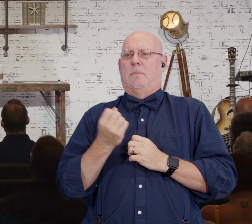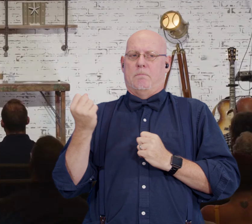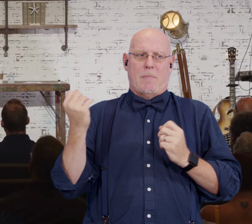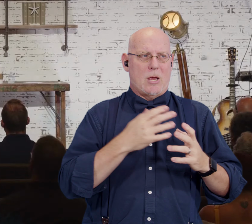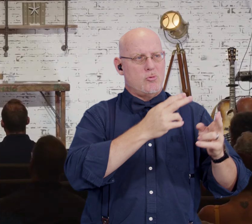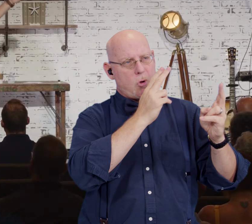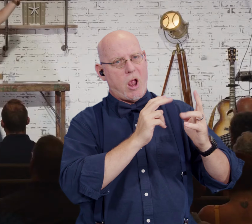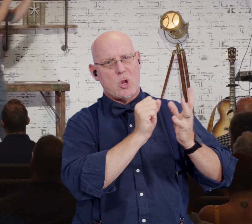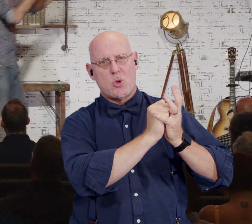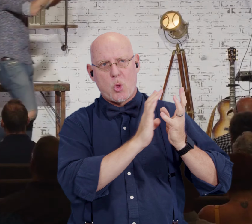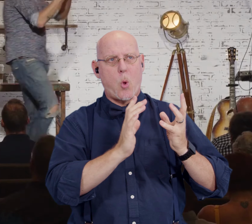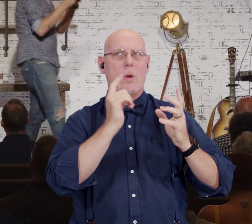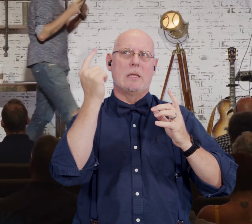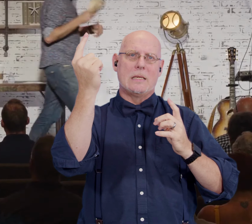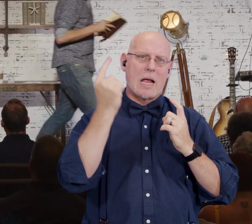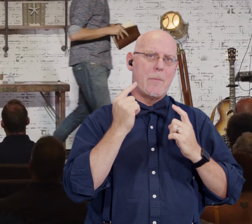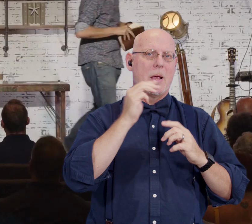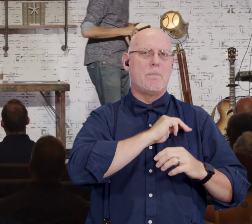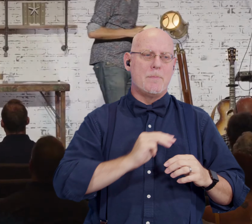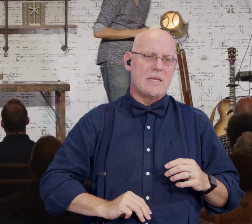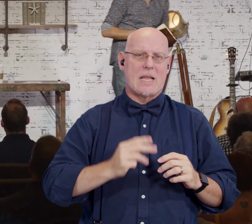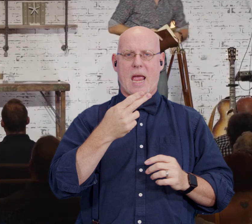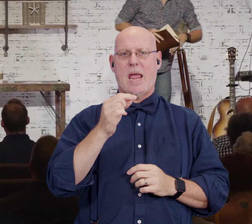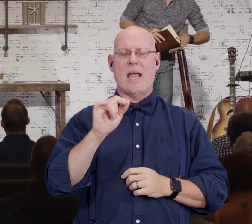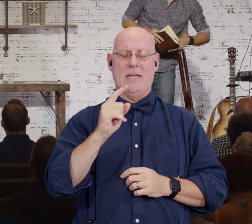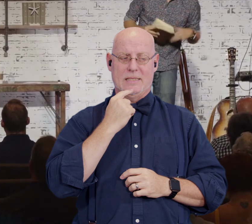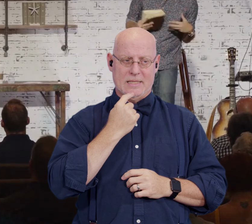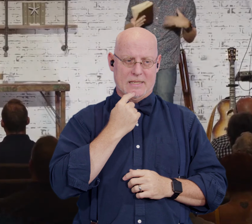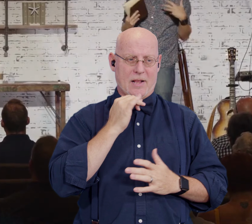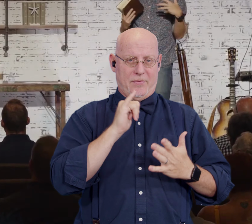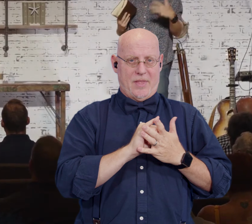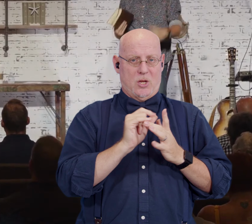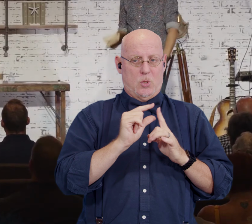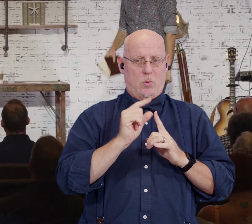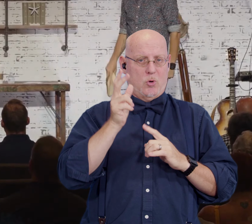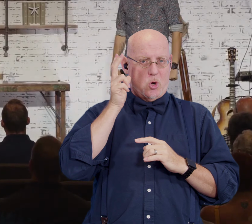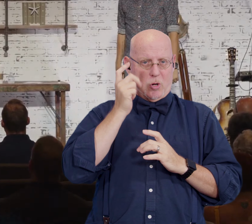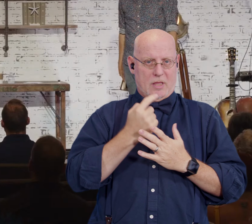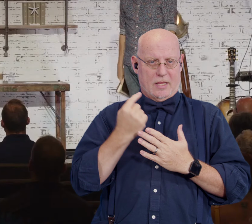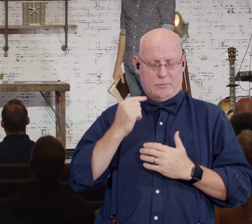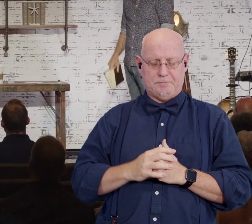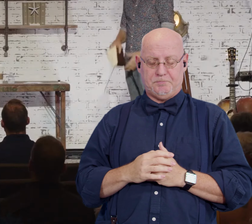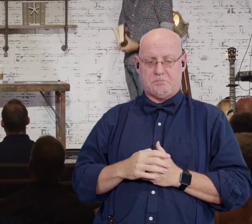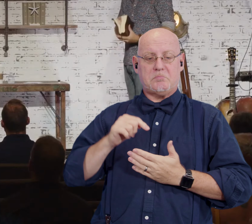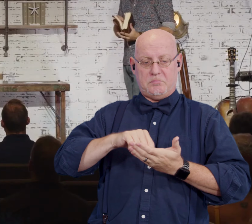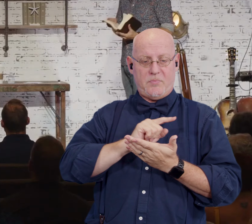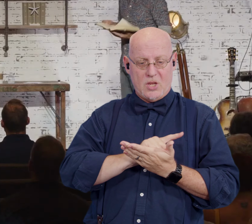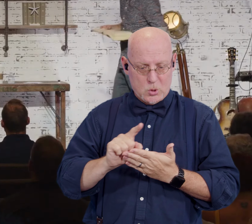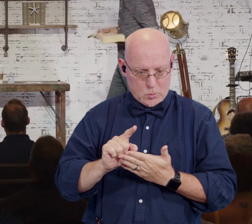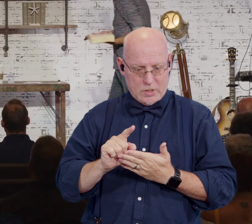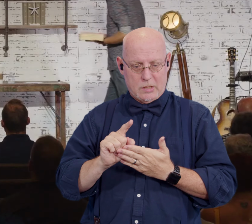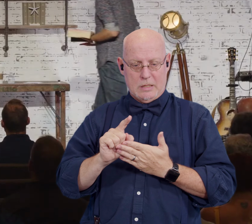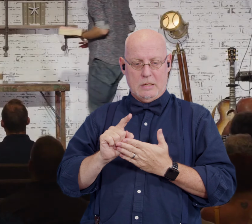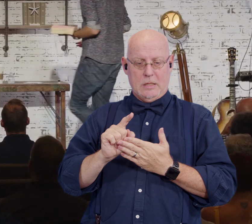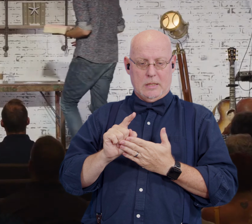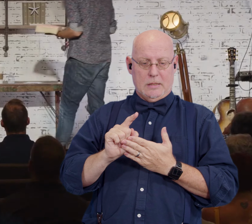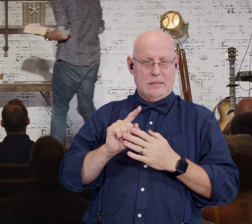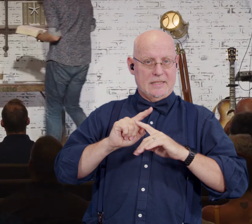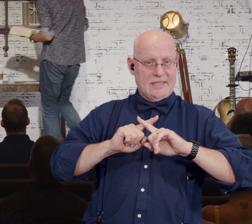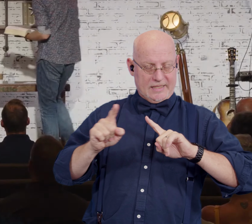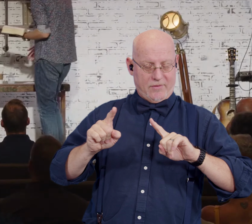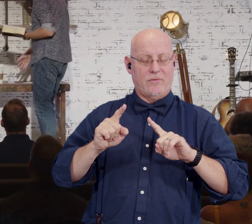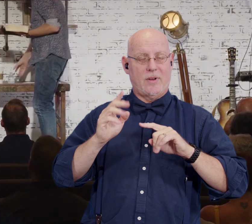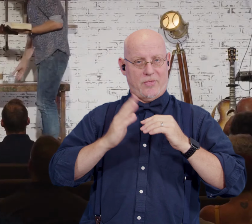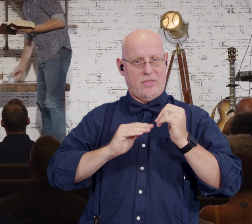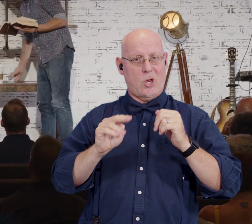to the honor and the glory of the coming Messiah, Haggai says. And that is the word that we heard. And so this week, unlike